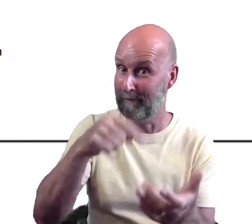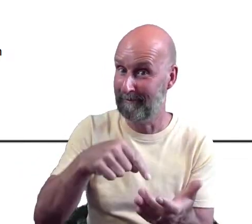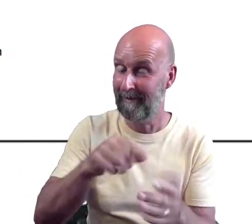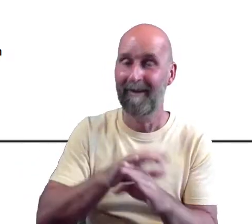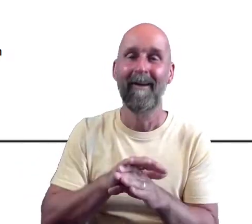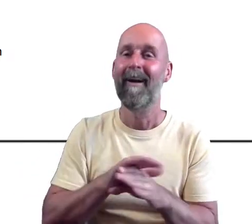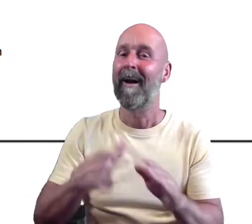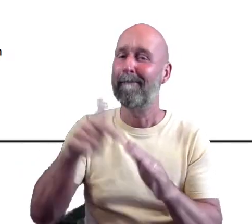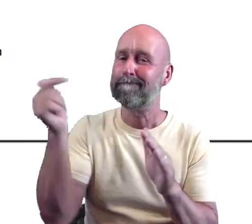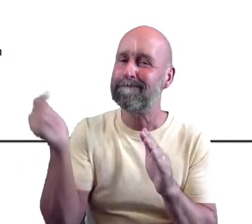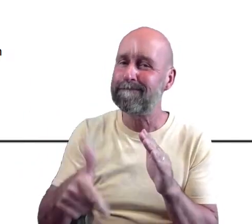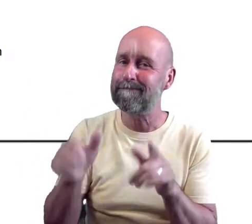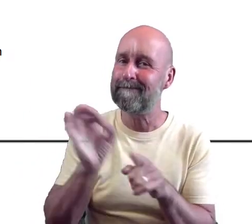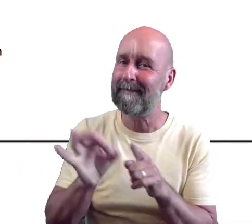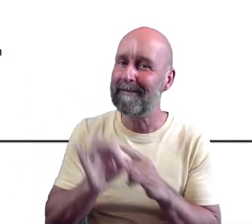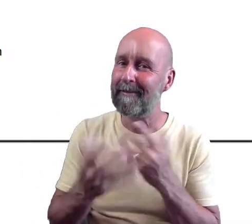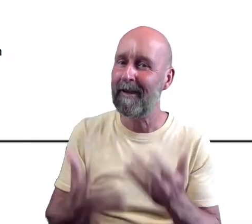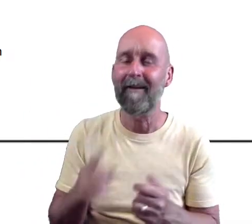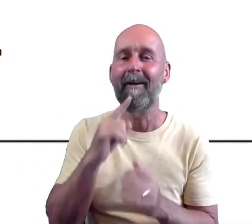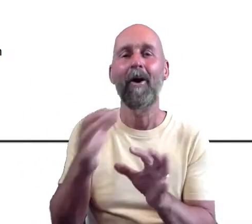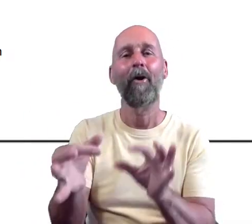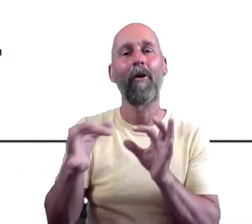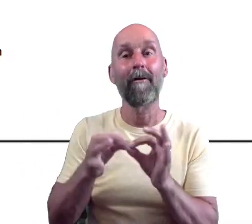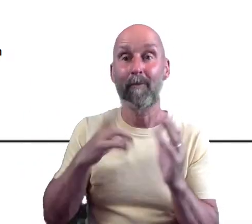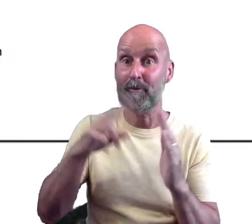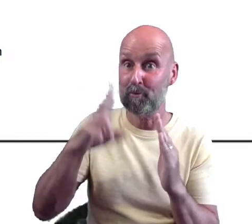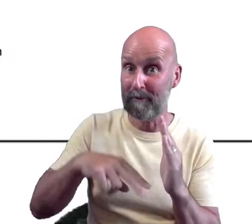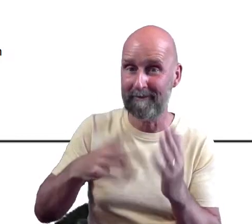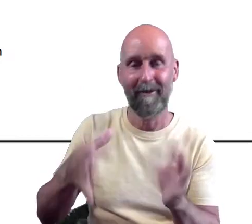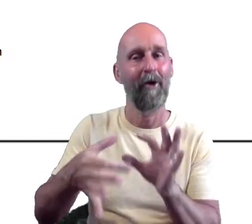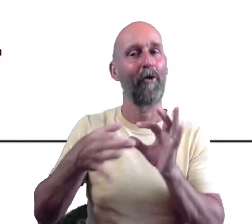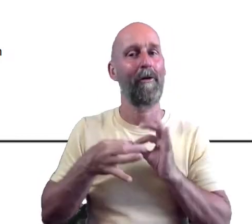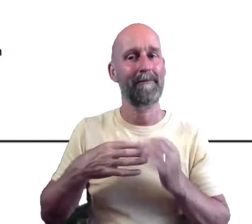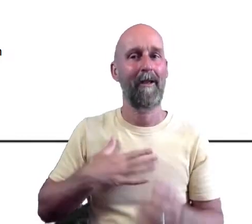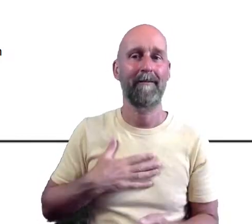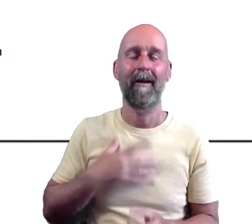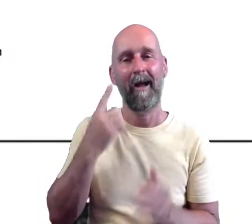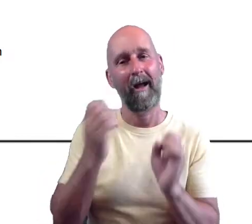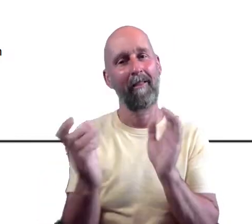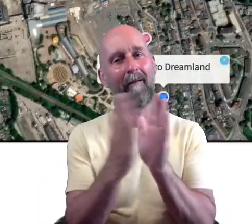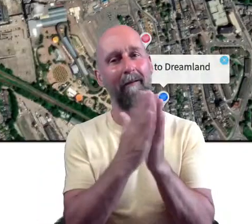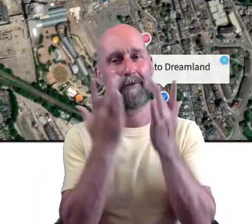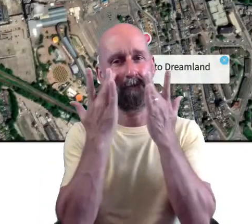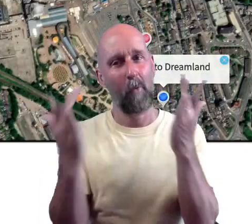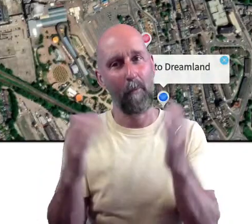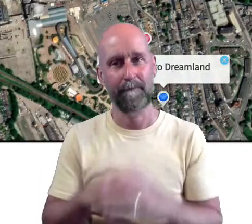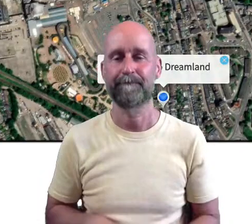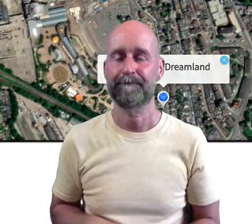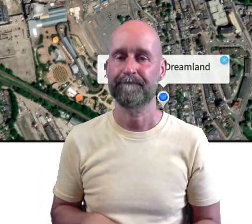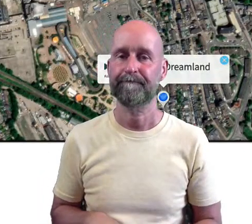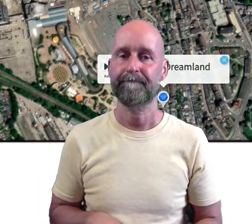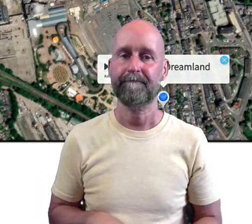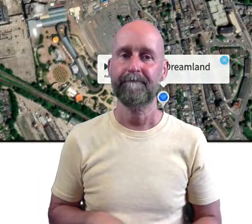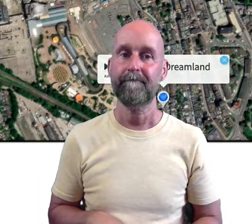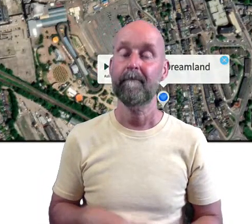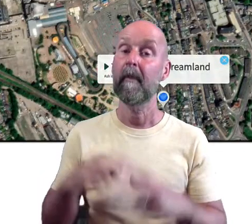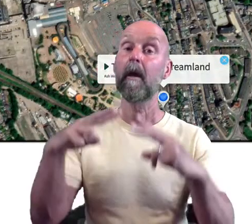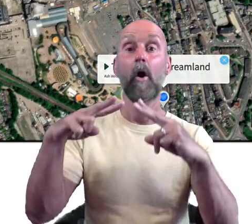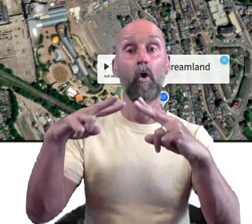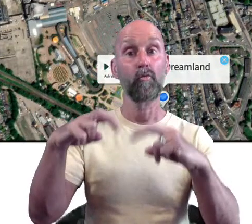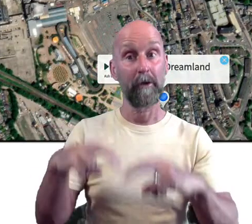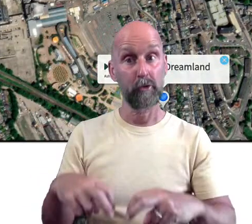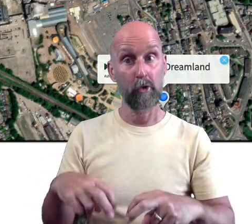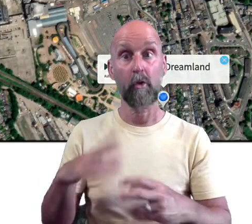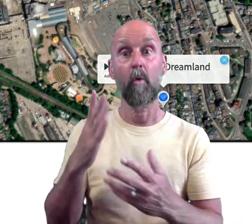today. You're welcome to contact me if you want to read that. But yeah, I thought I'd just put it on there. So this research involved